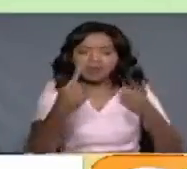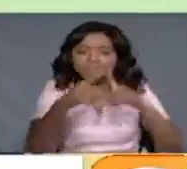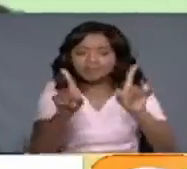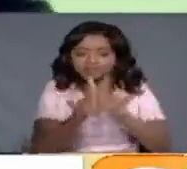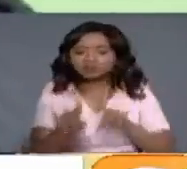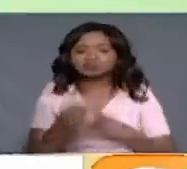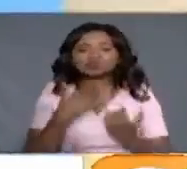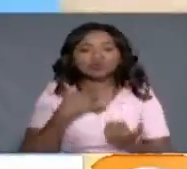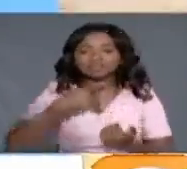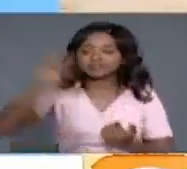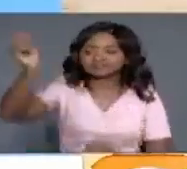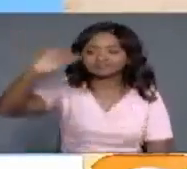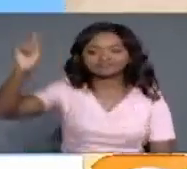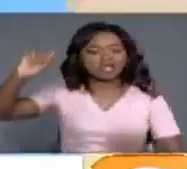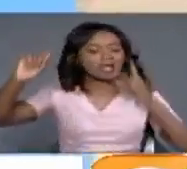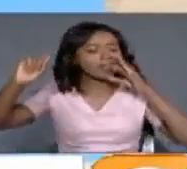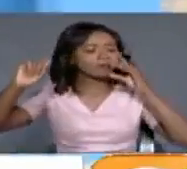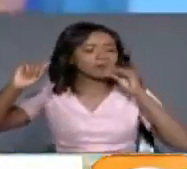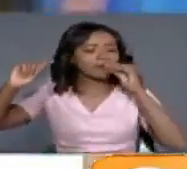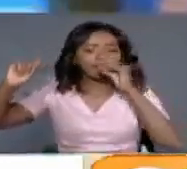tradition of chalk and talk.